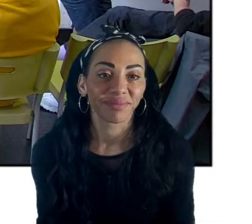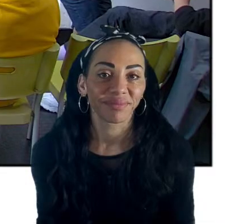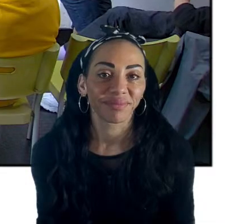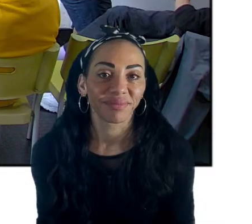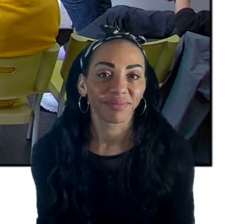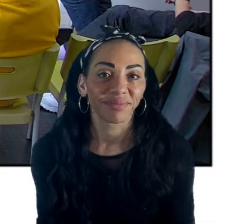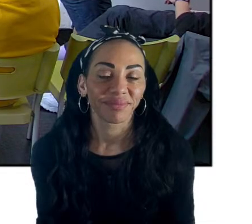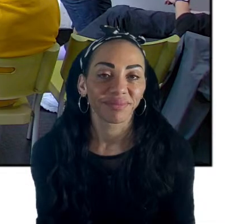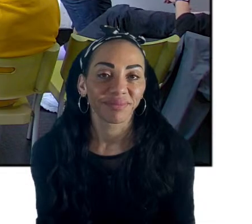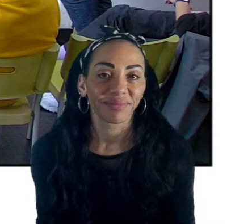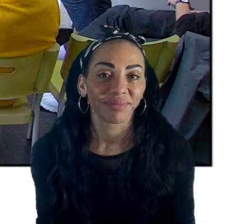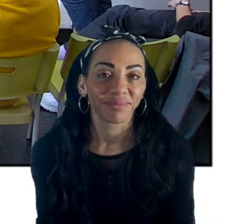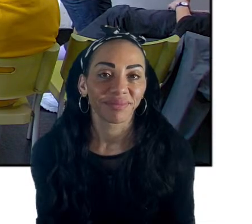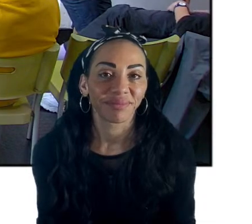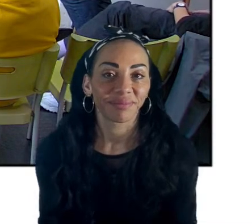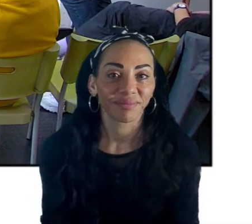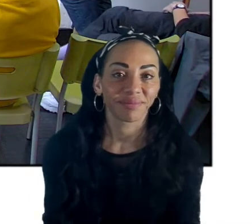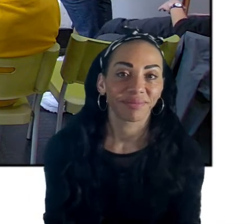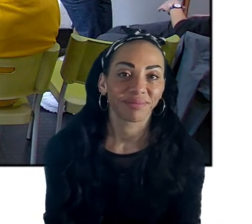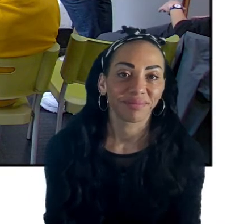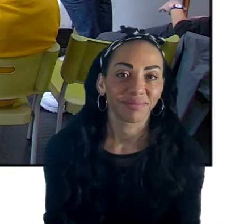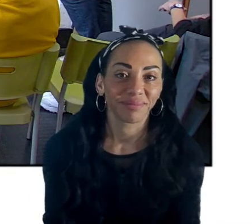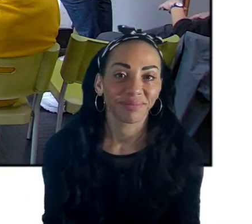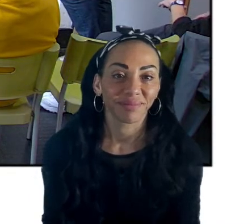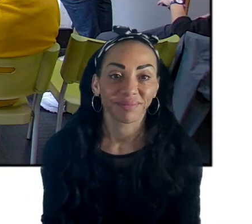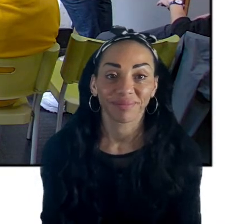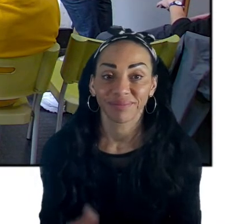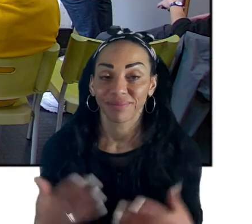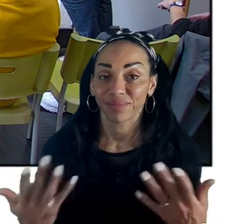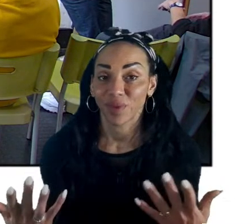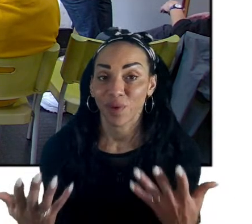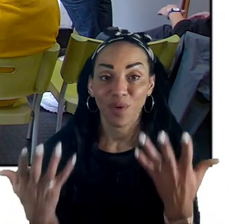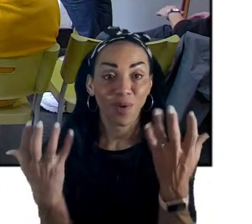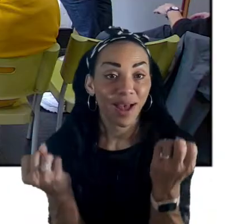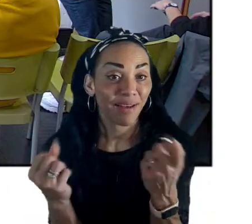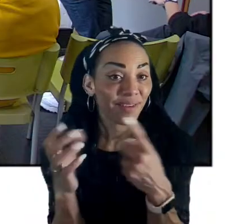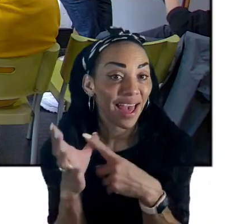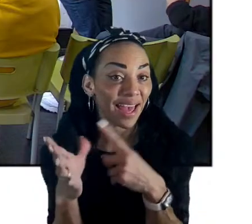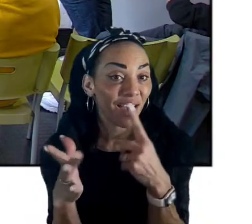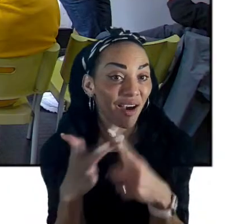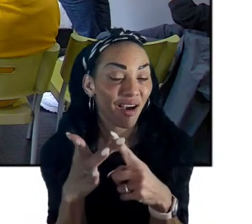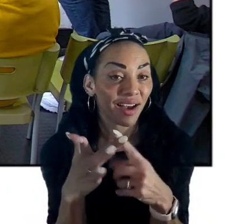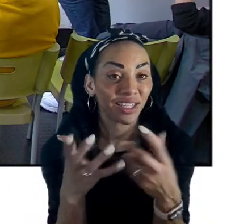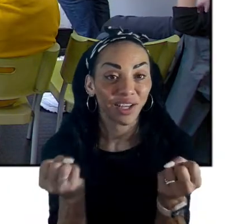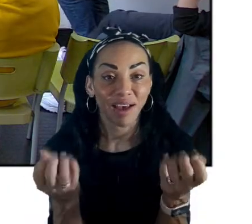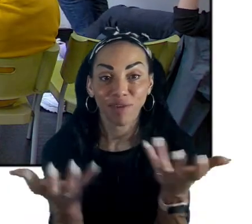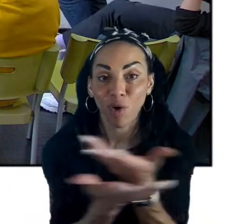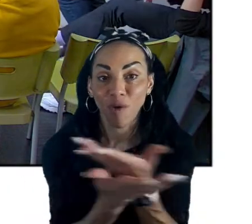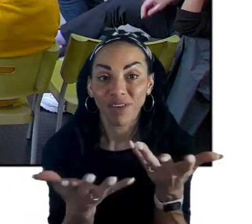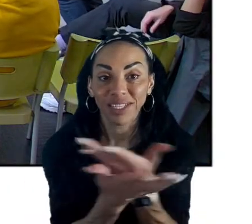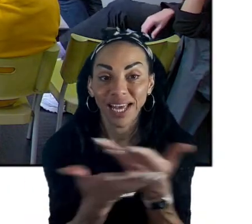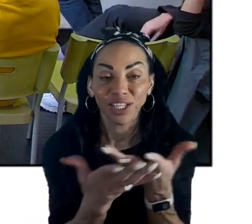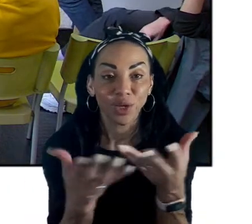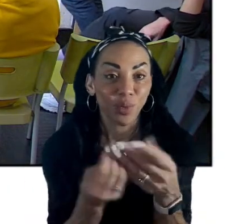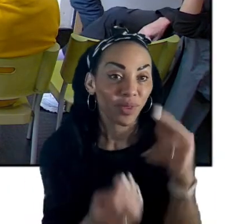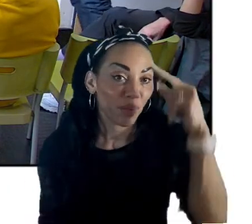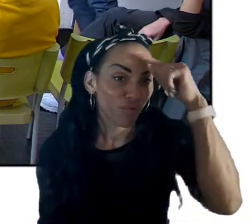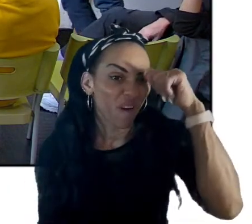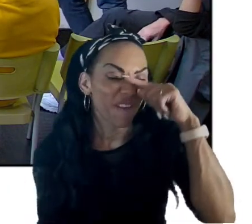getting AI to have a conversation with a profile, like that sort of is the first thing that springs to mind,